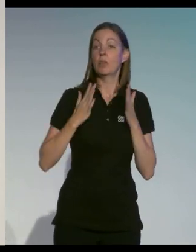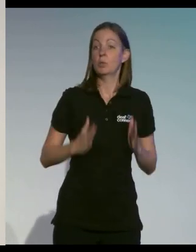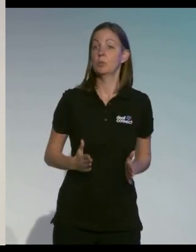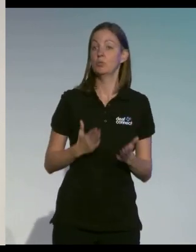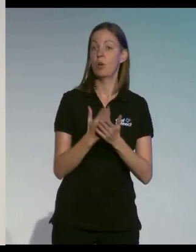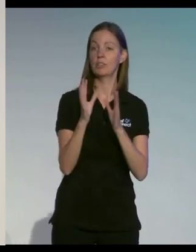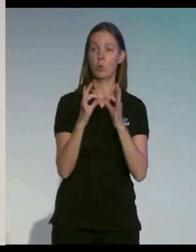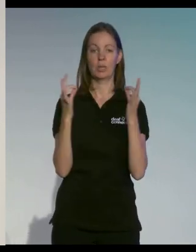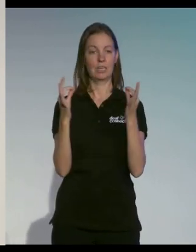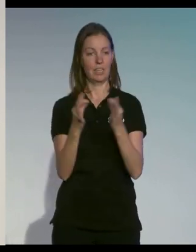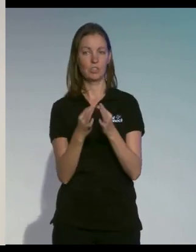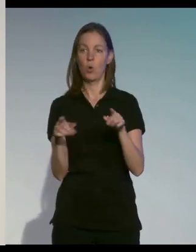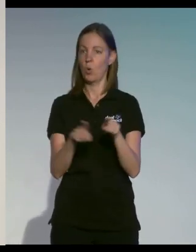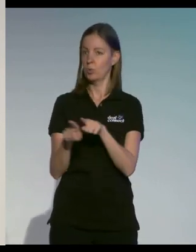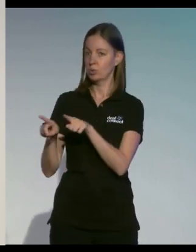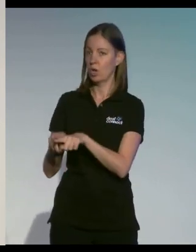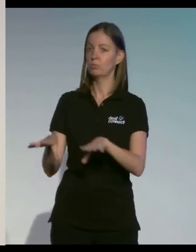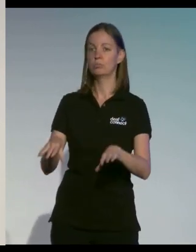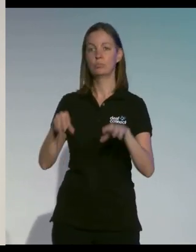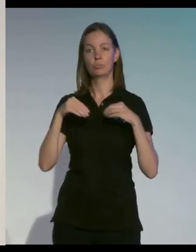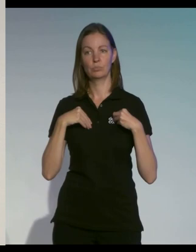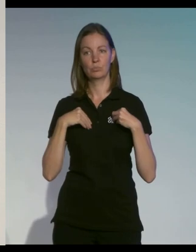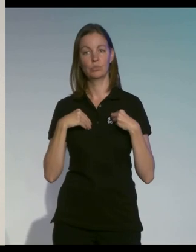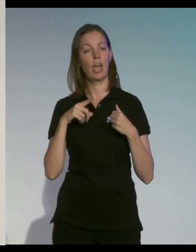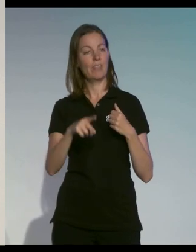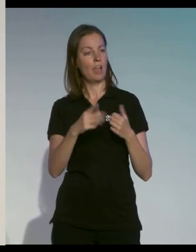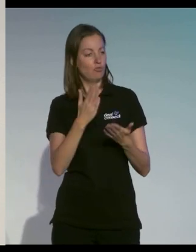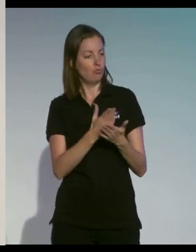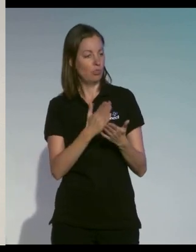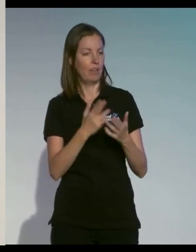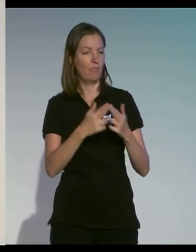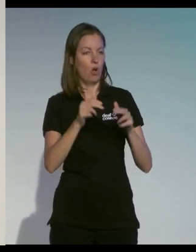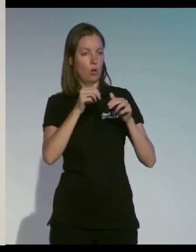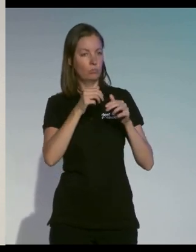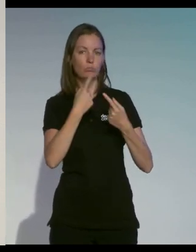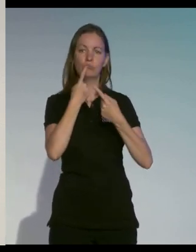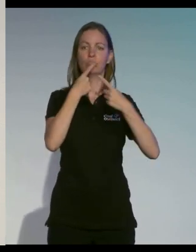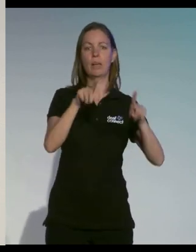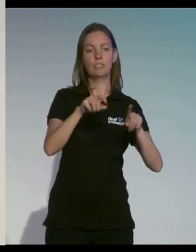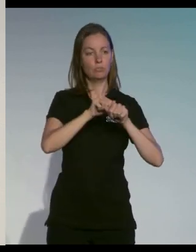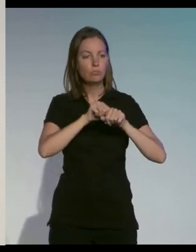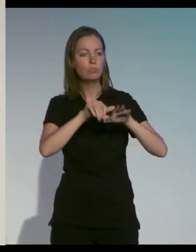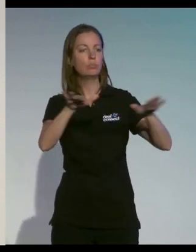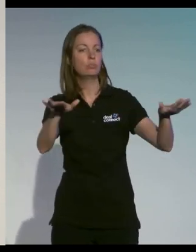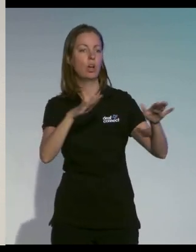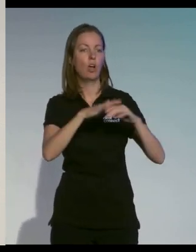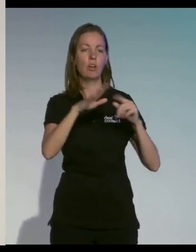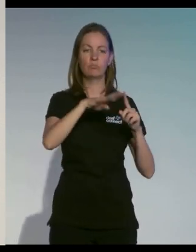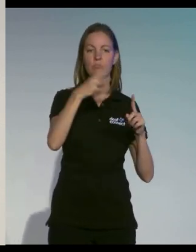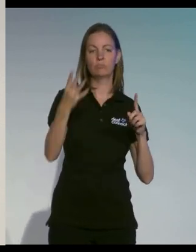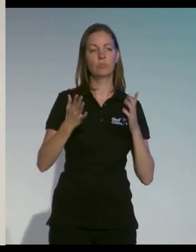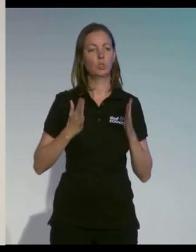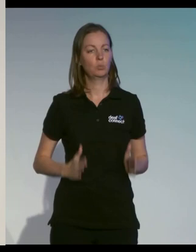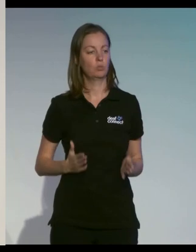organisations picked it up, and it was effectively trying to spread the messages of LGBTIQ human